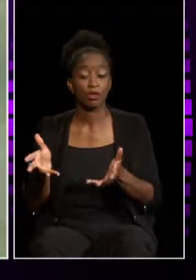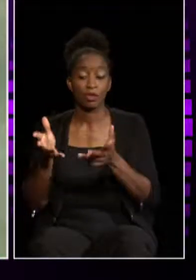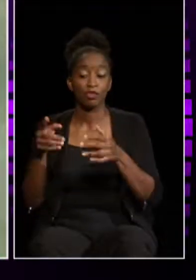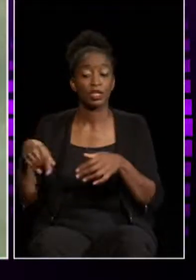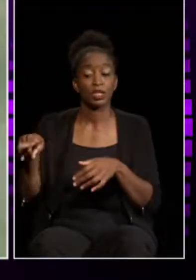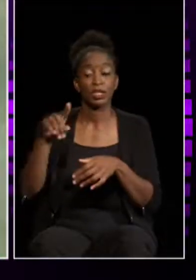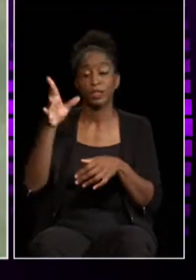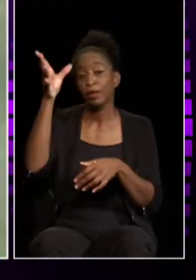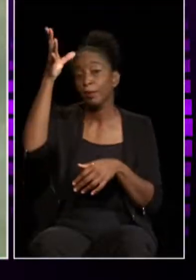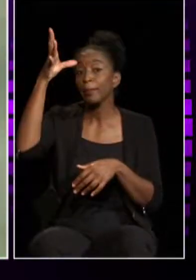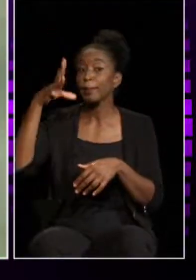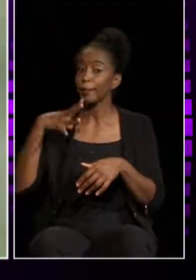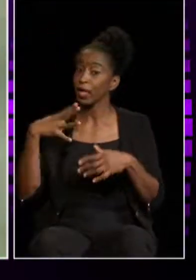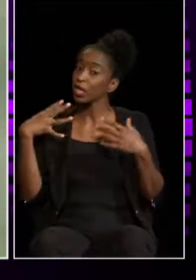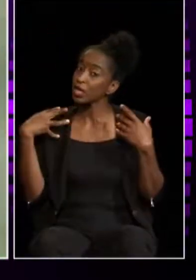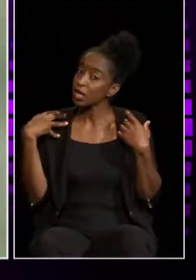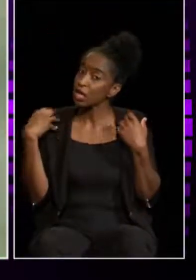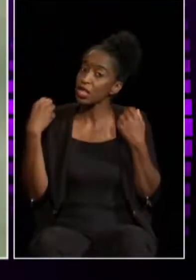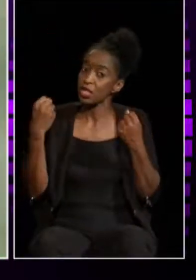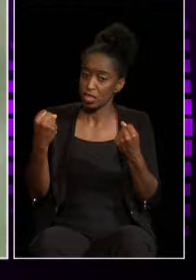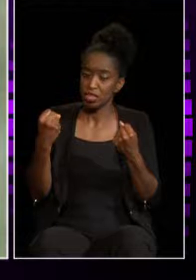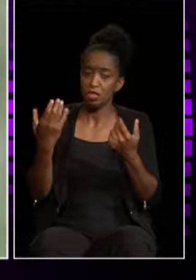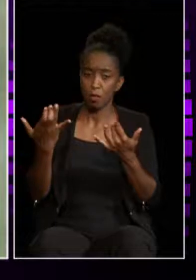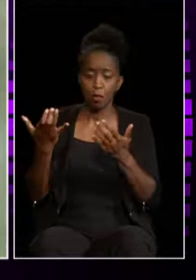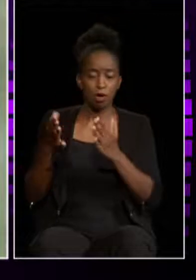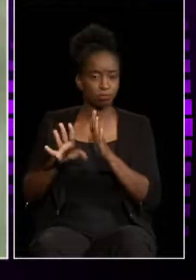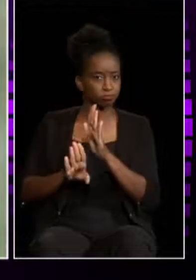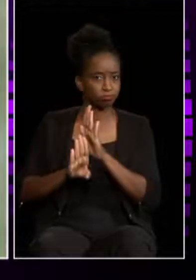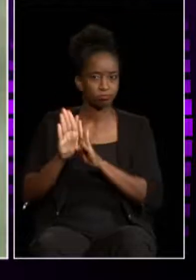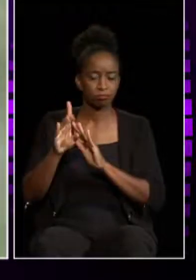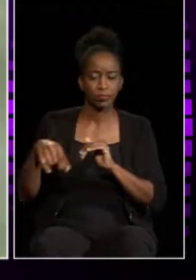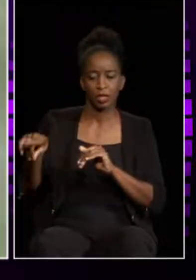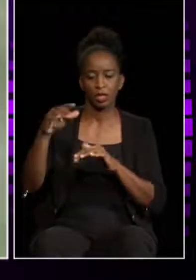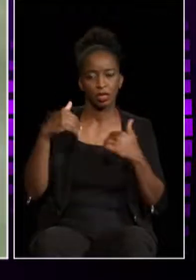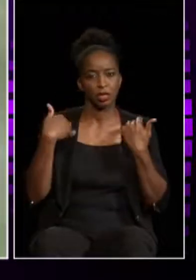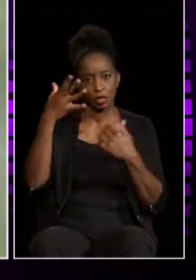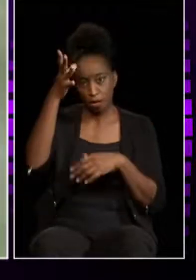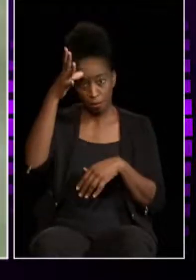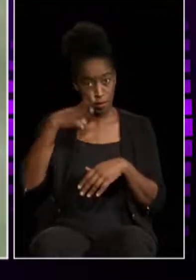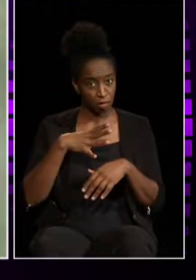want young men to really take note and speak to your young men